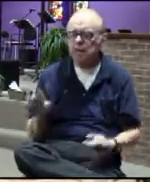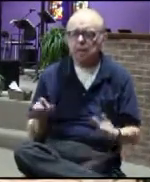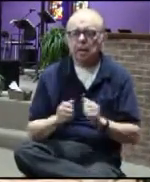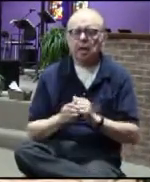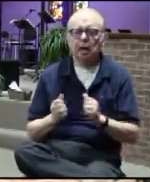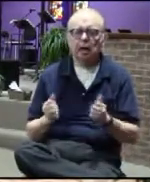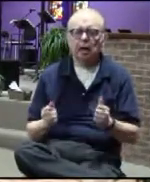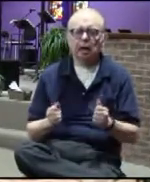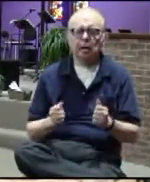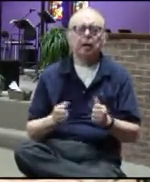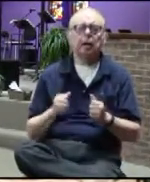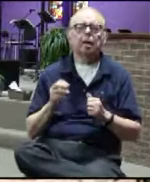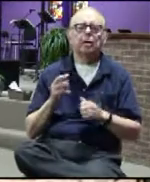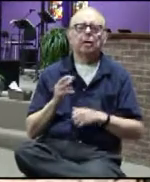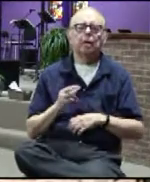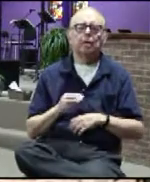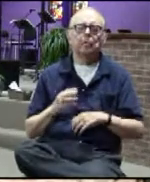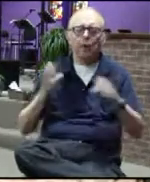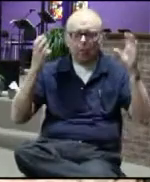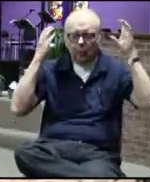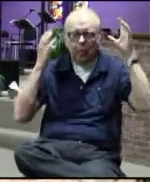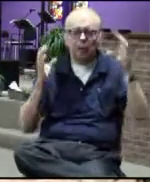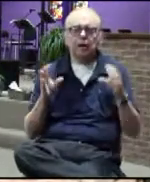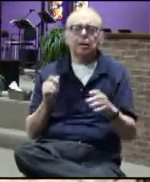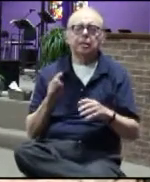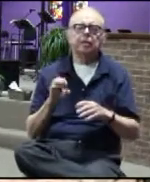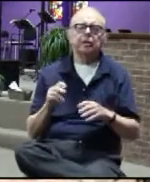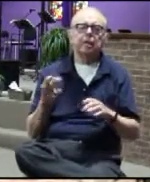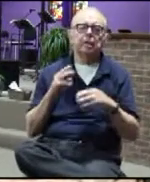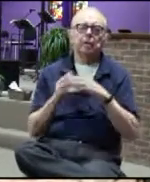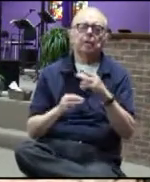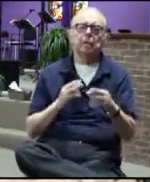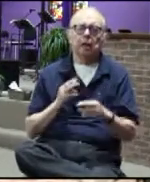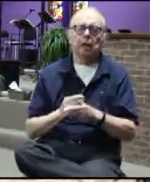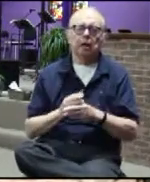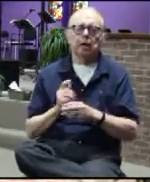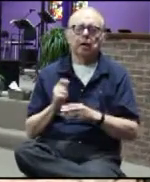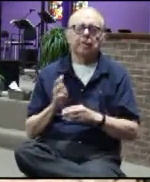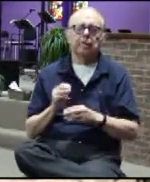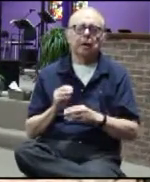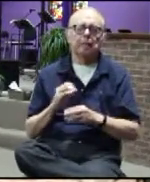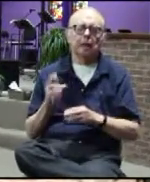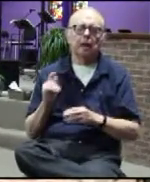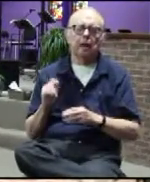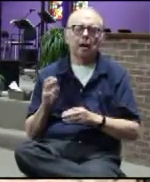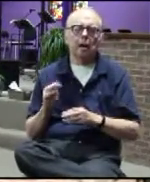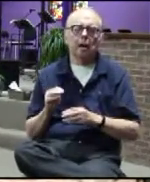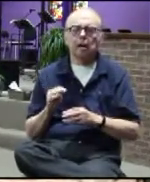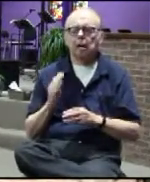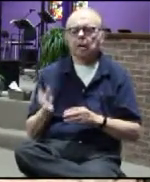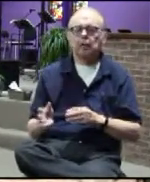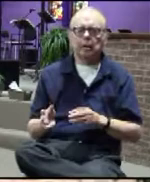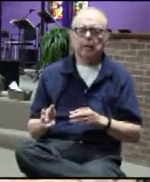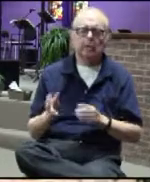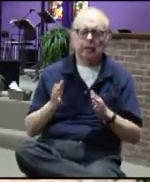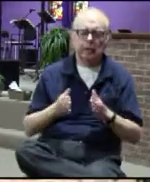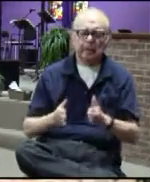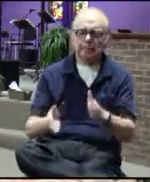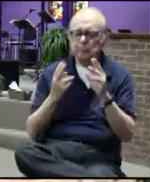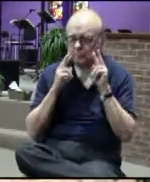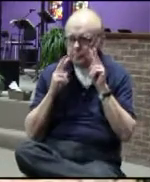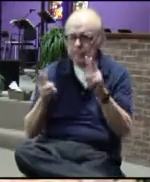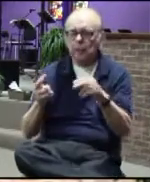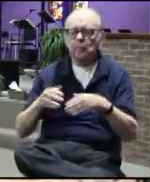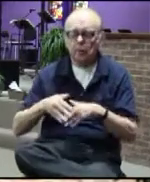I think at Walt Disney World. were there with our children, Tim and Tom. And we were there on the main street watching